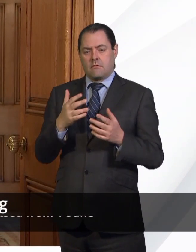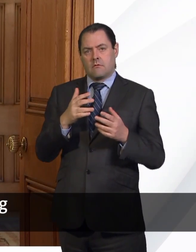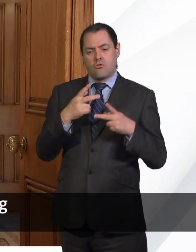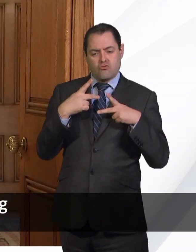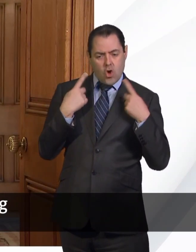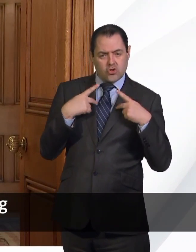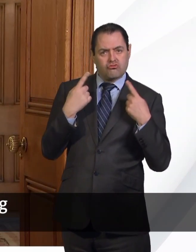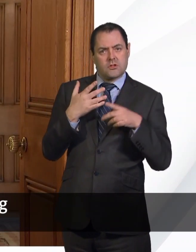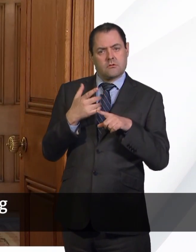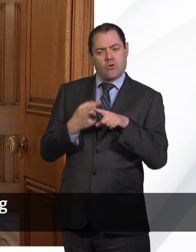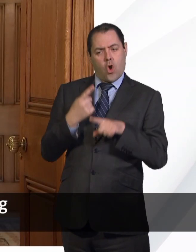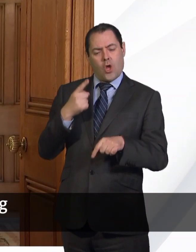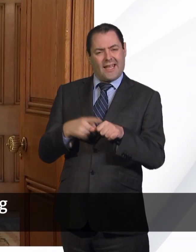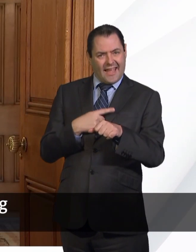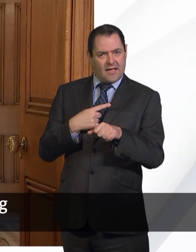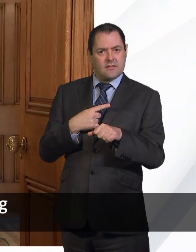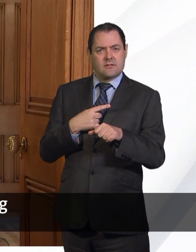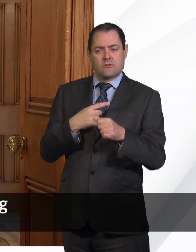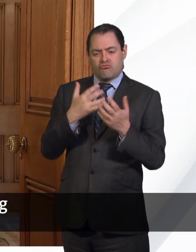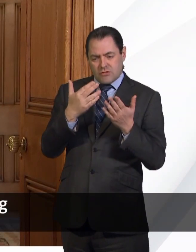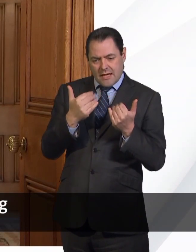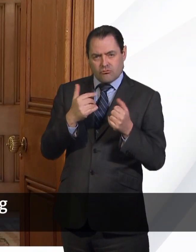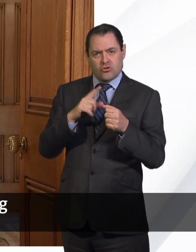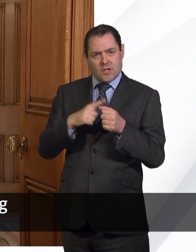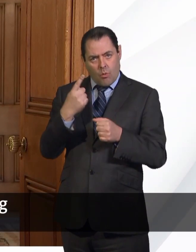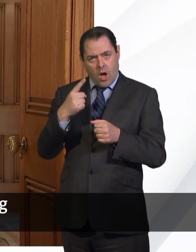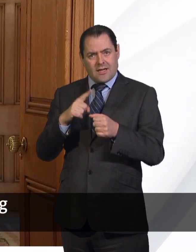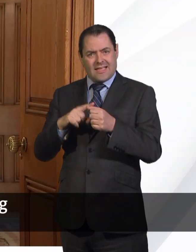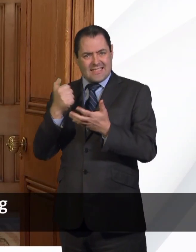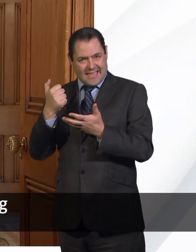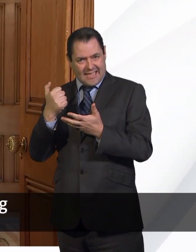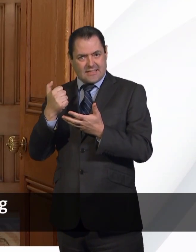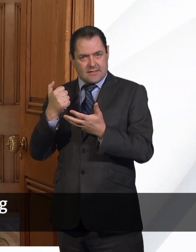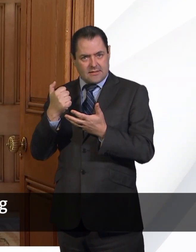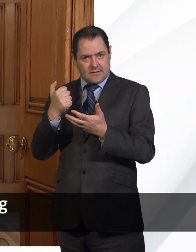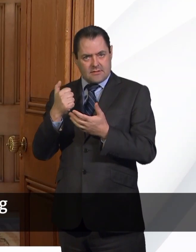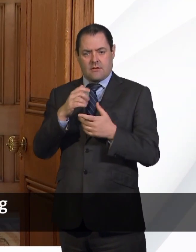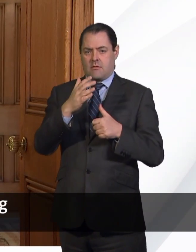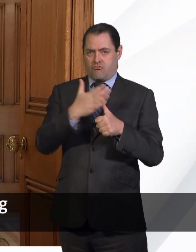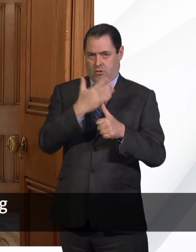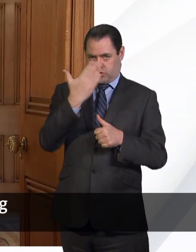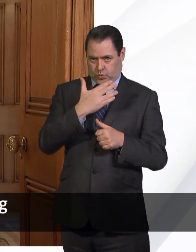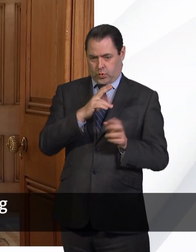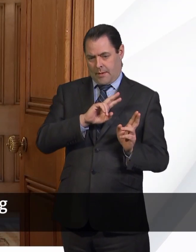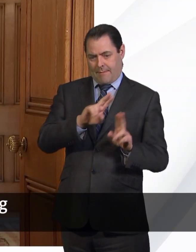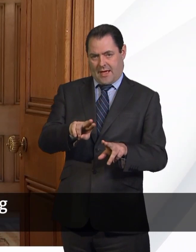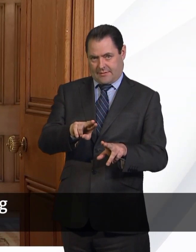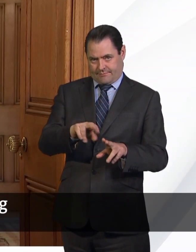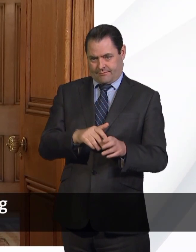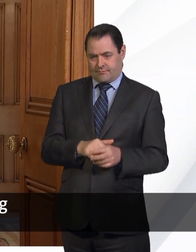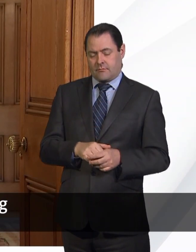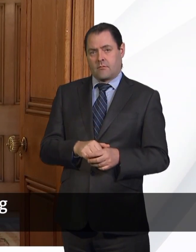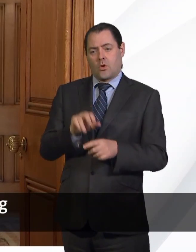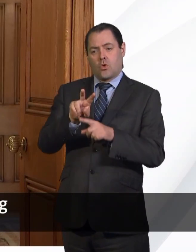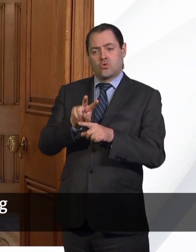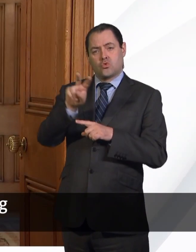other early years settings and reception Year 1 and Year 6 in primary schools. A fortnight